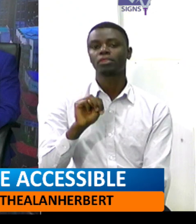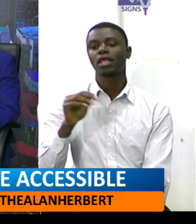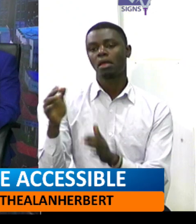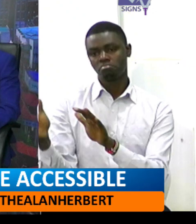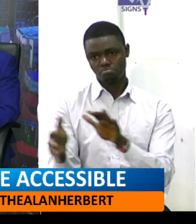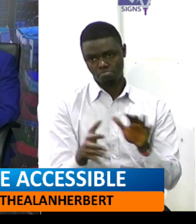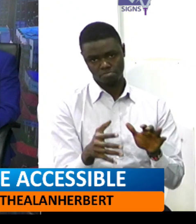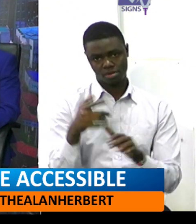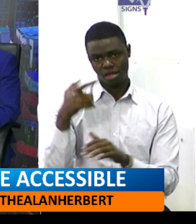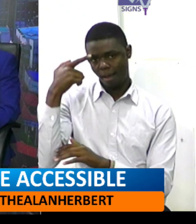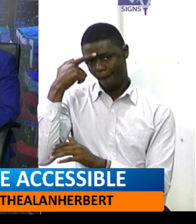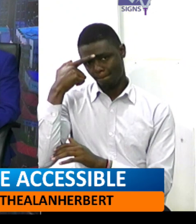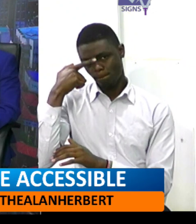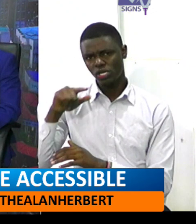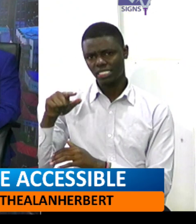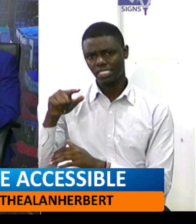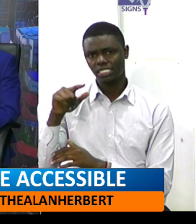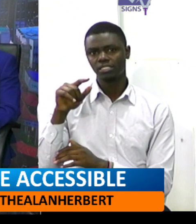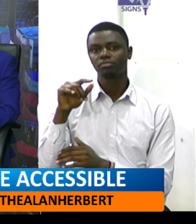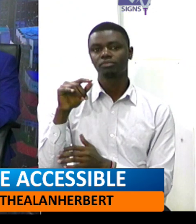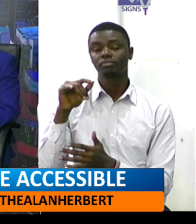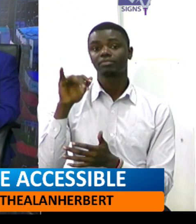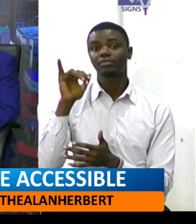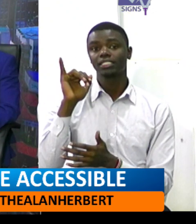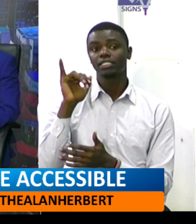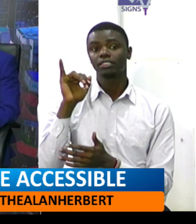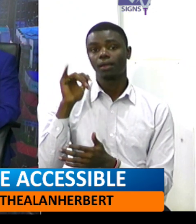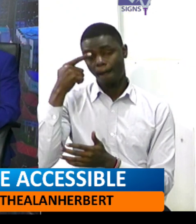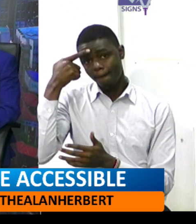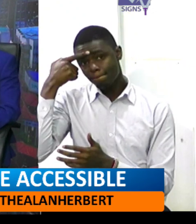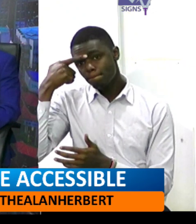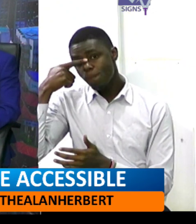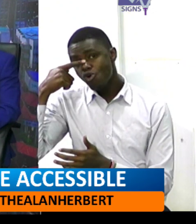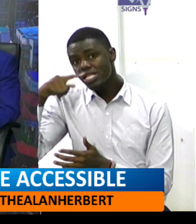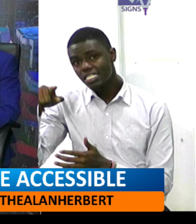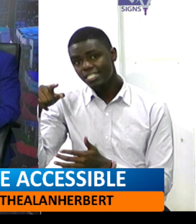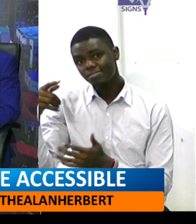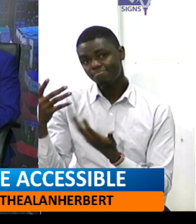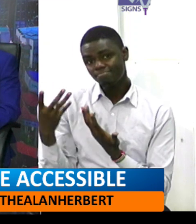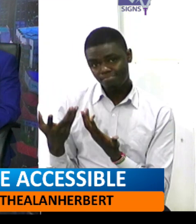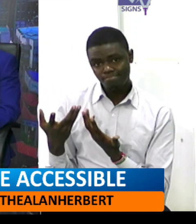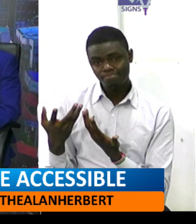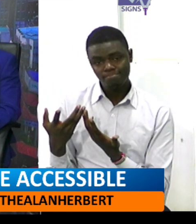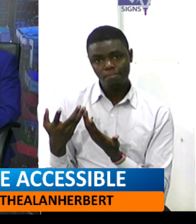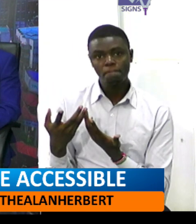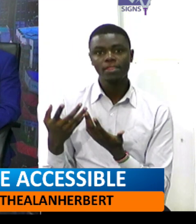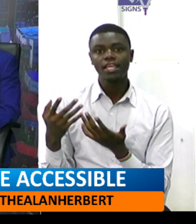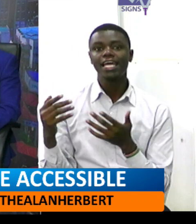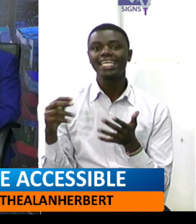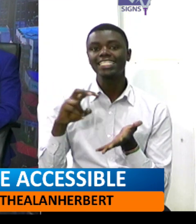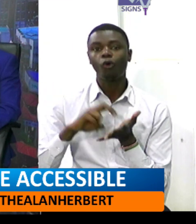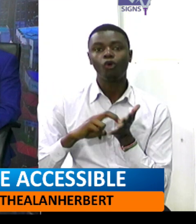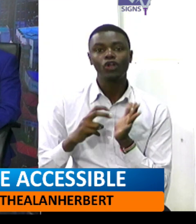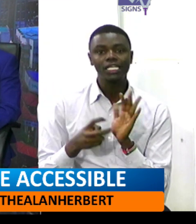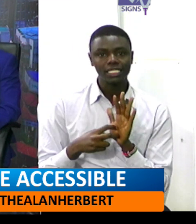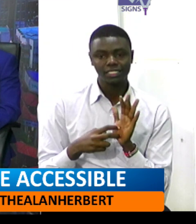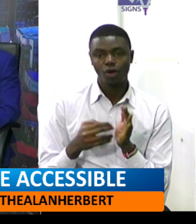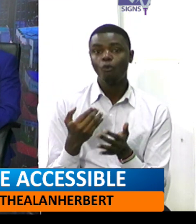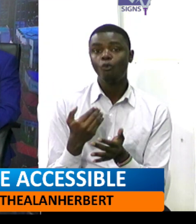Policy, and those are semantics in our industry, is the contract that